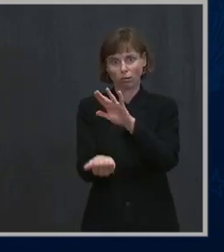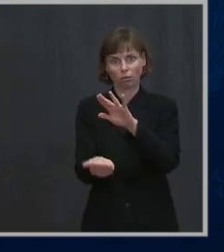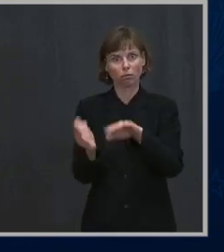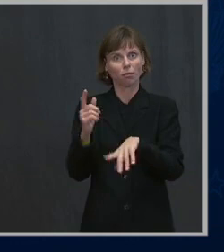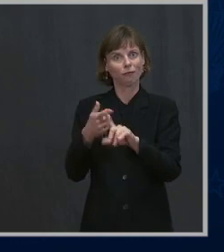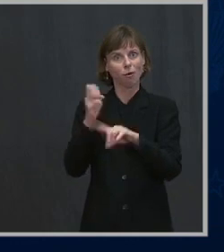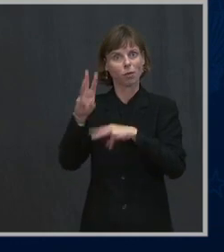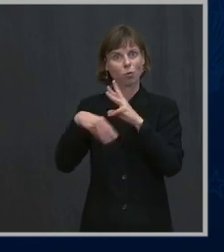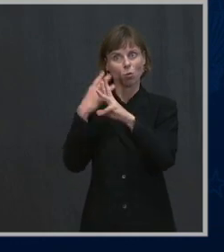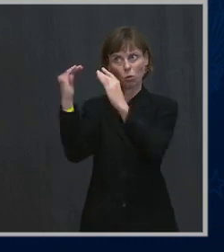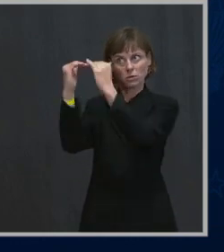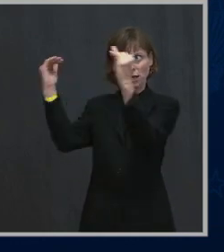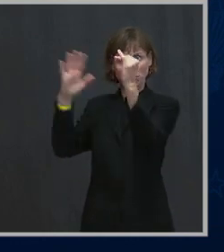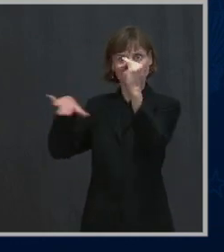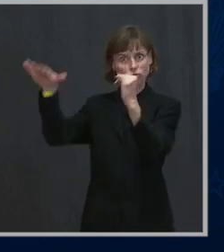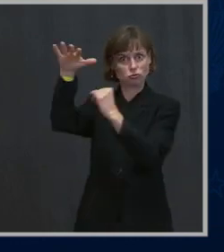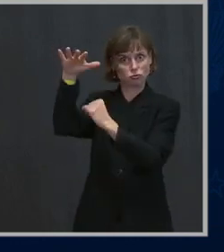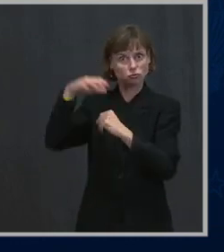stage